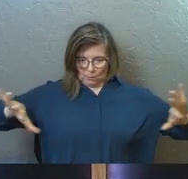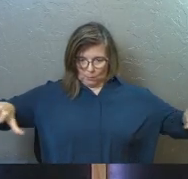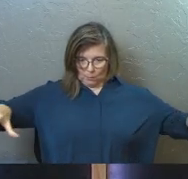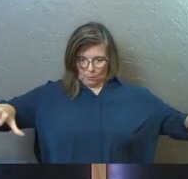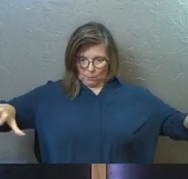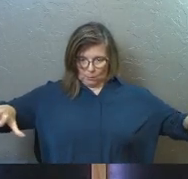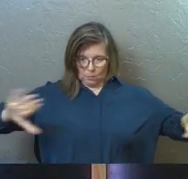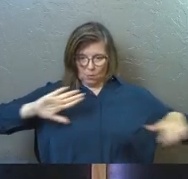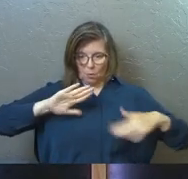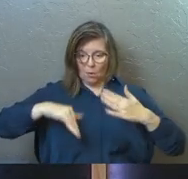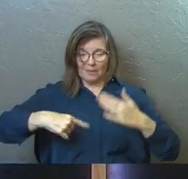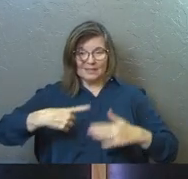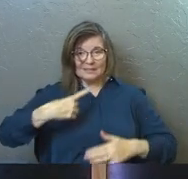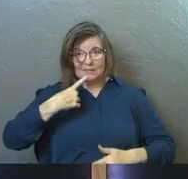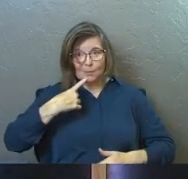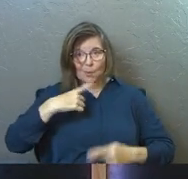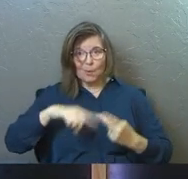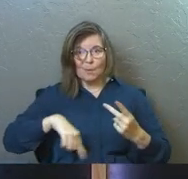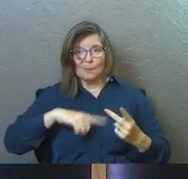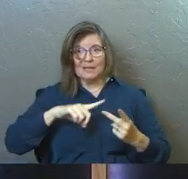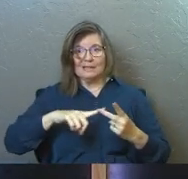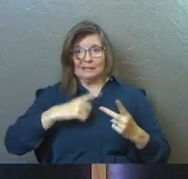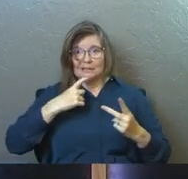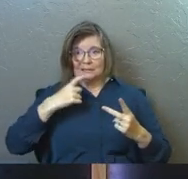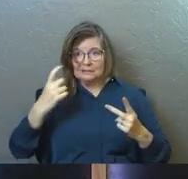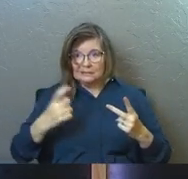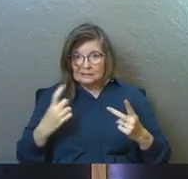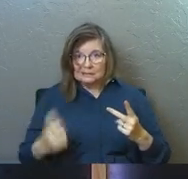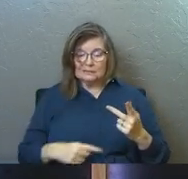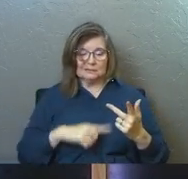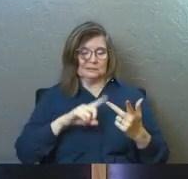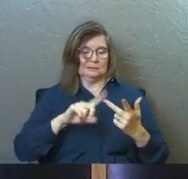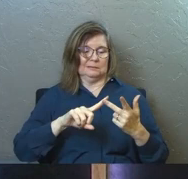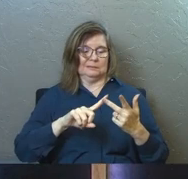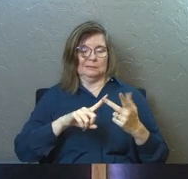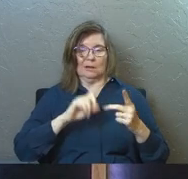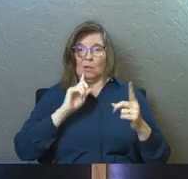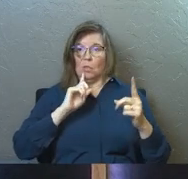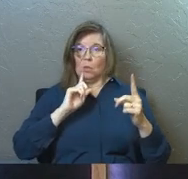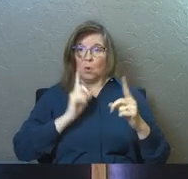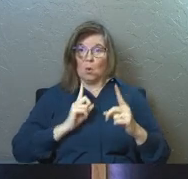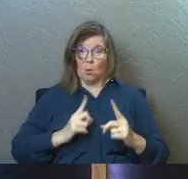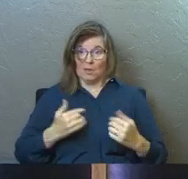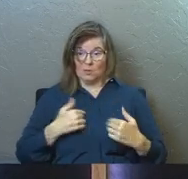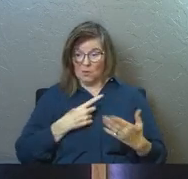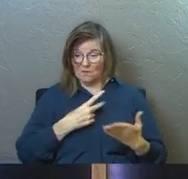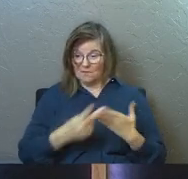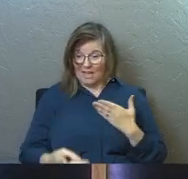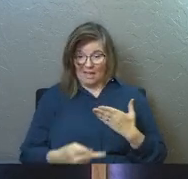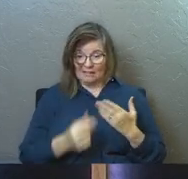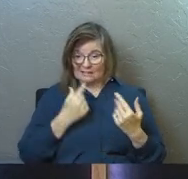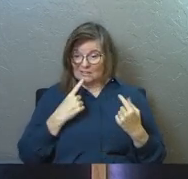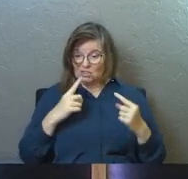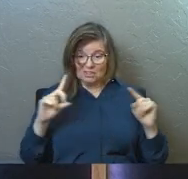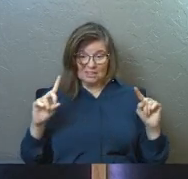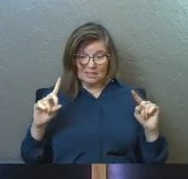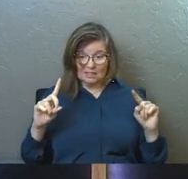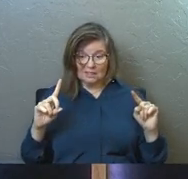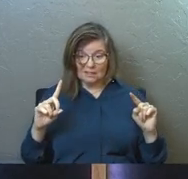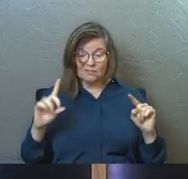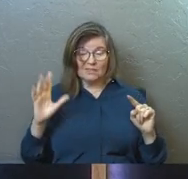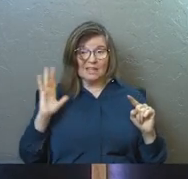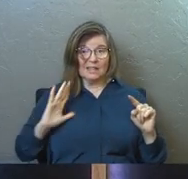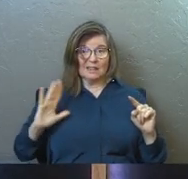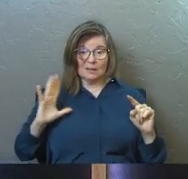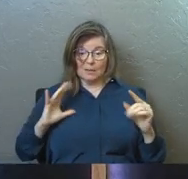done, every disappointment, every goal God even had for you that you failed to achieve,